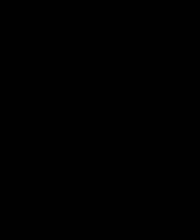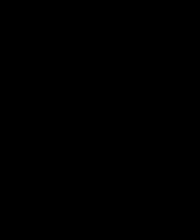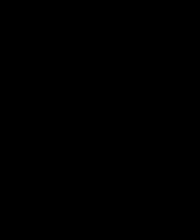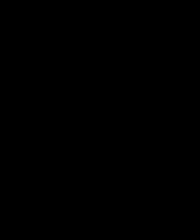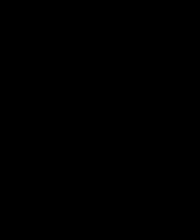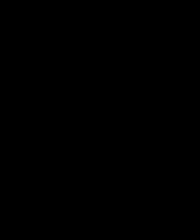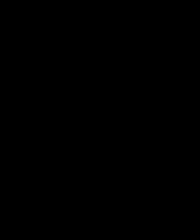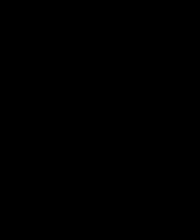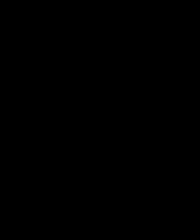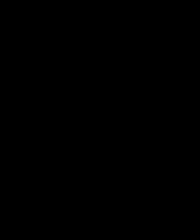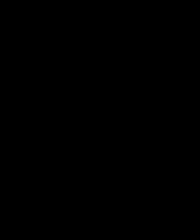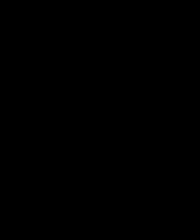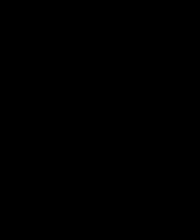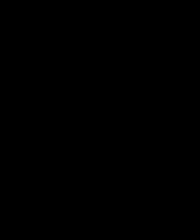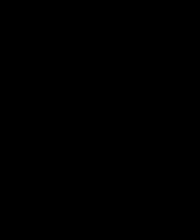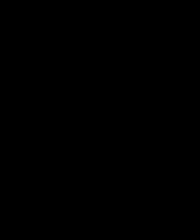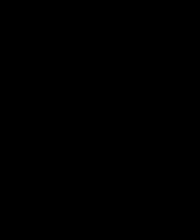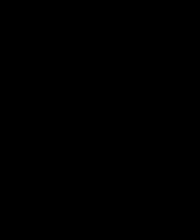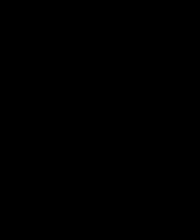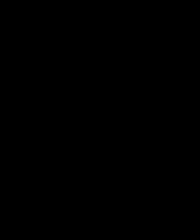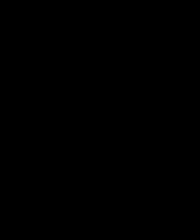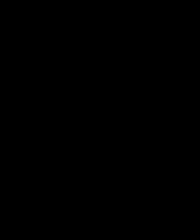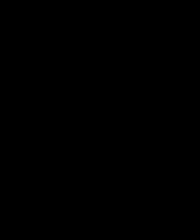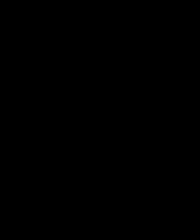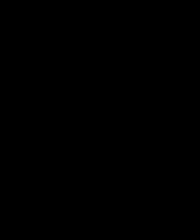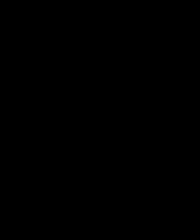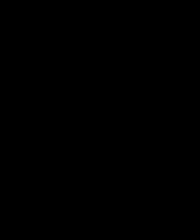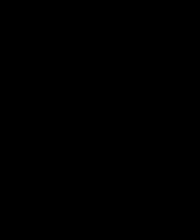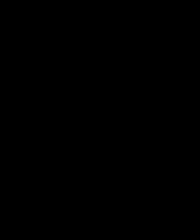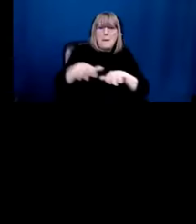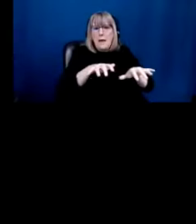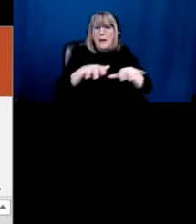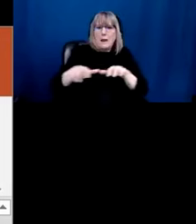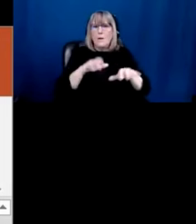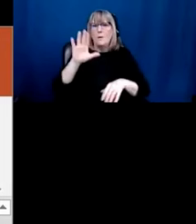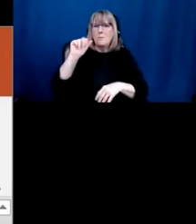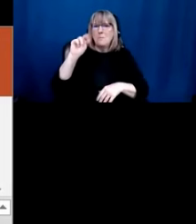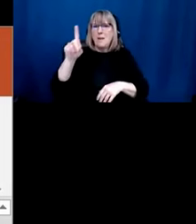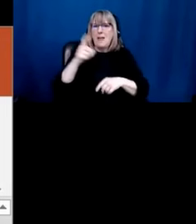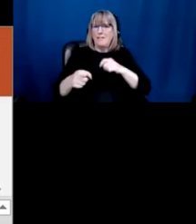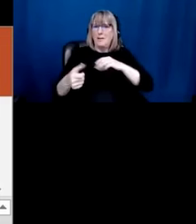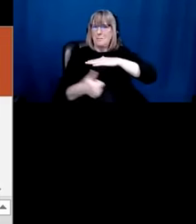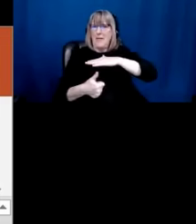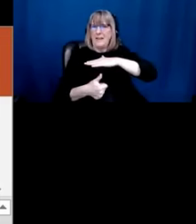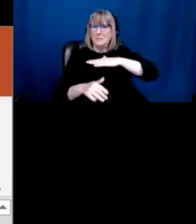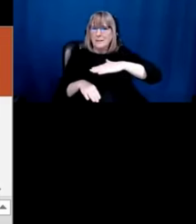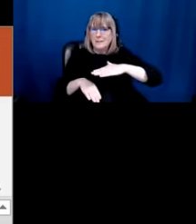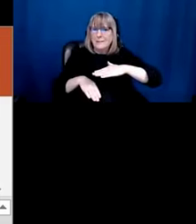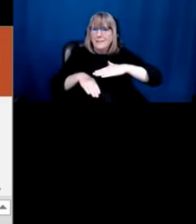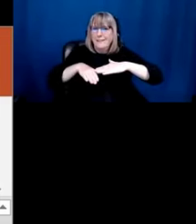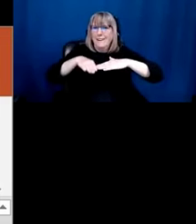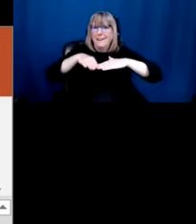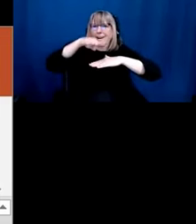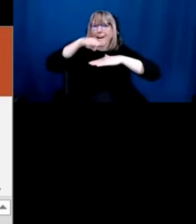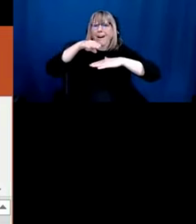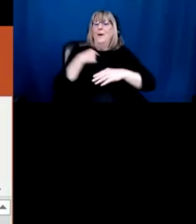hablaron sobre los diferentes personajes que participaron cuando el negocio era un salón de